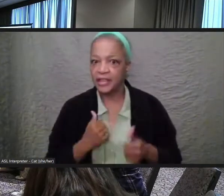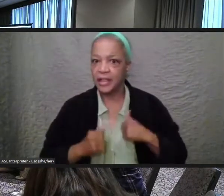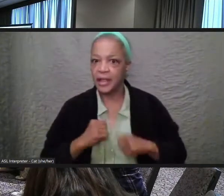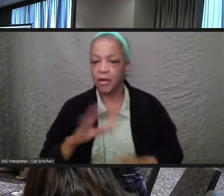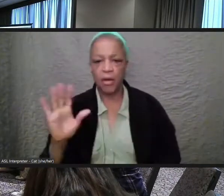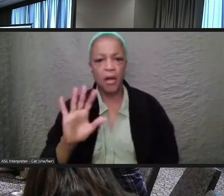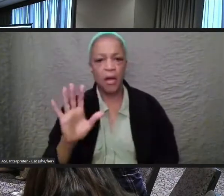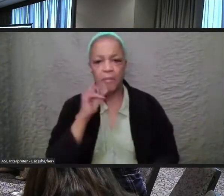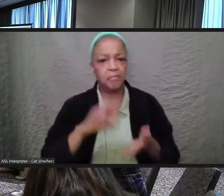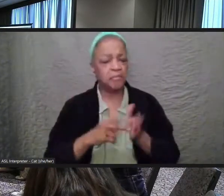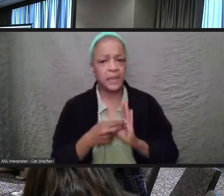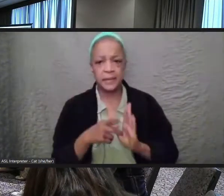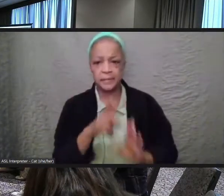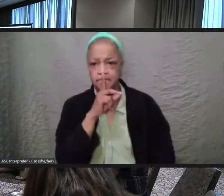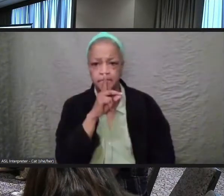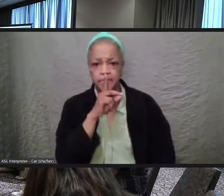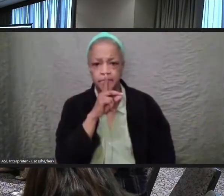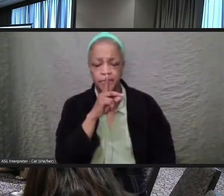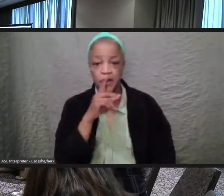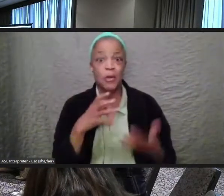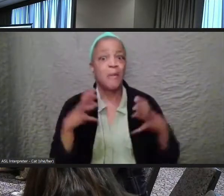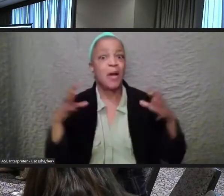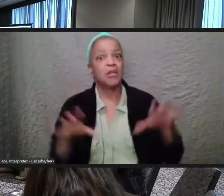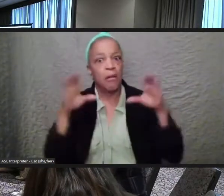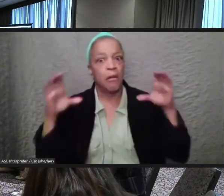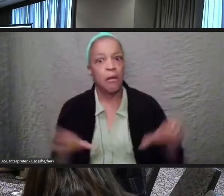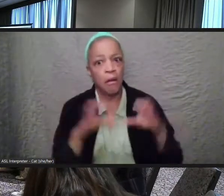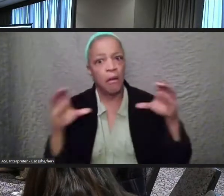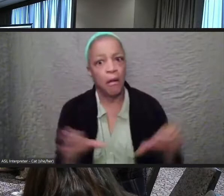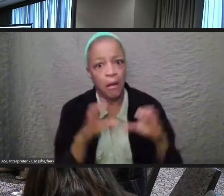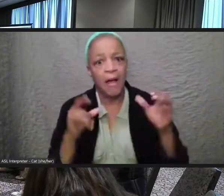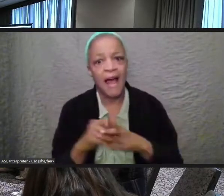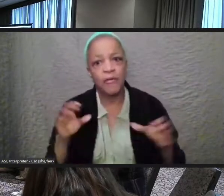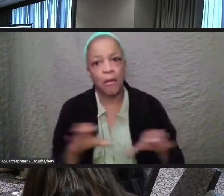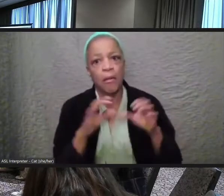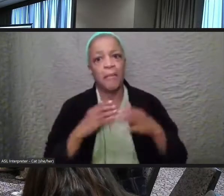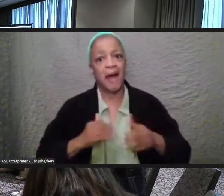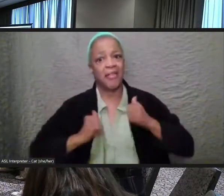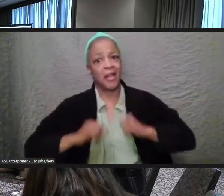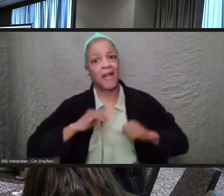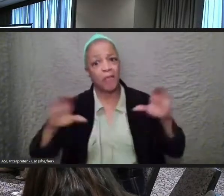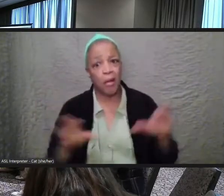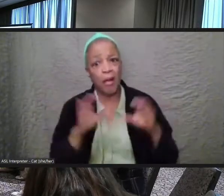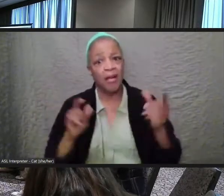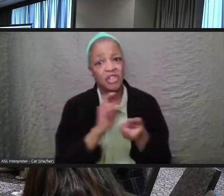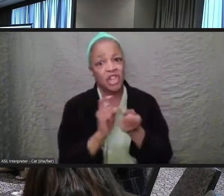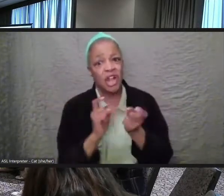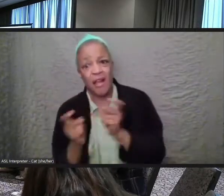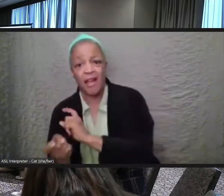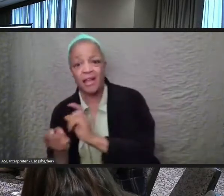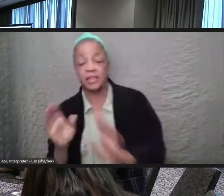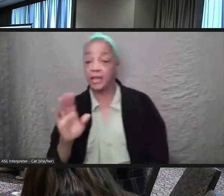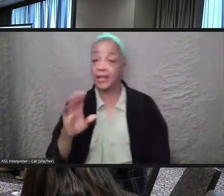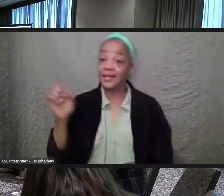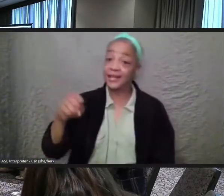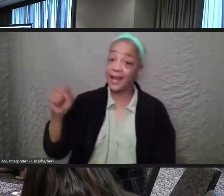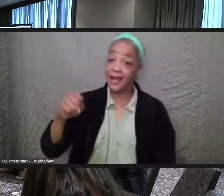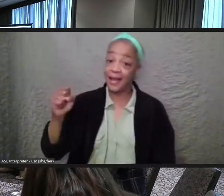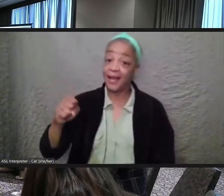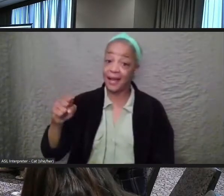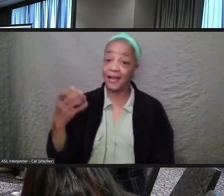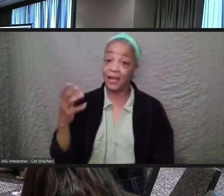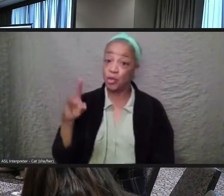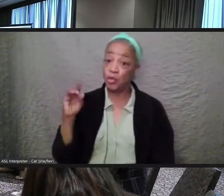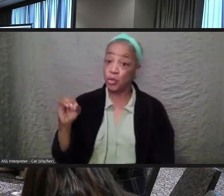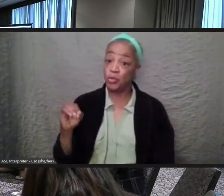oh, there's so much I'm gonna have to do, and like, we're gonna have to change this and change that, but it's like, yeah, you know, you